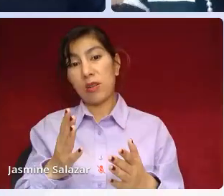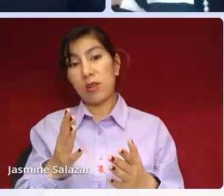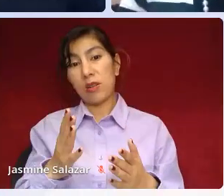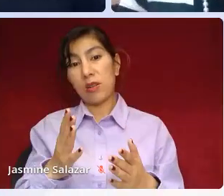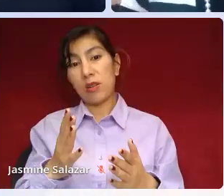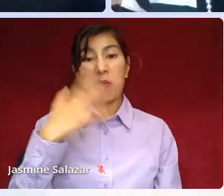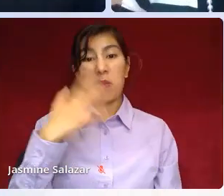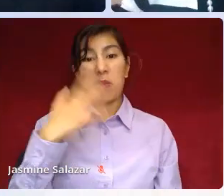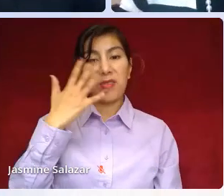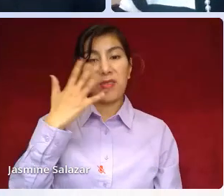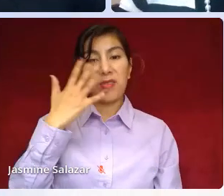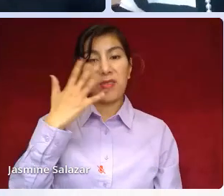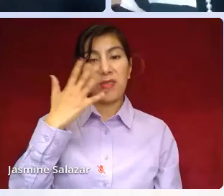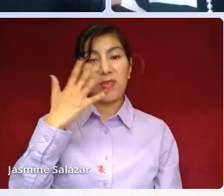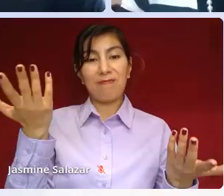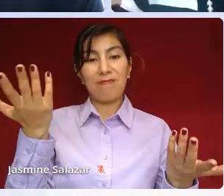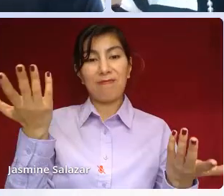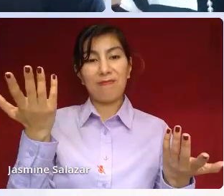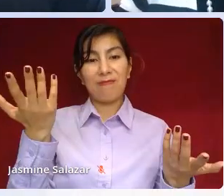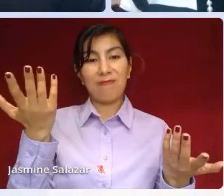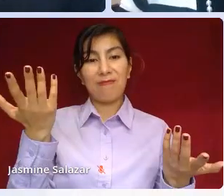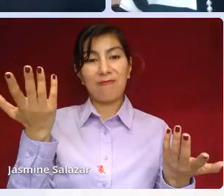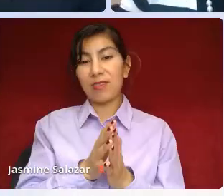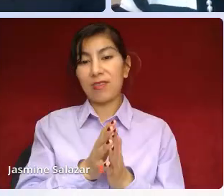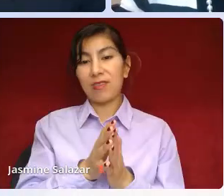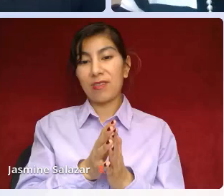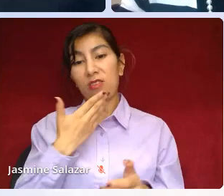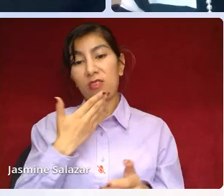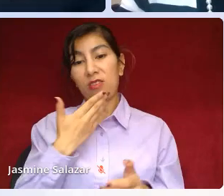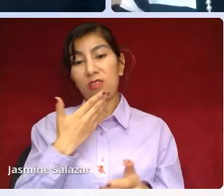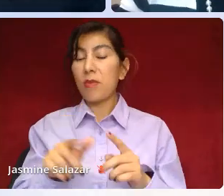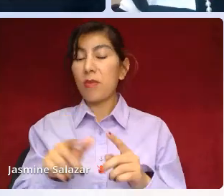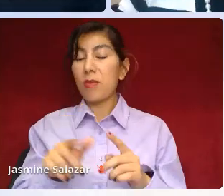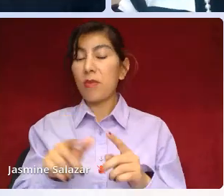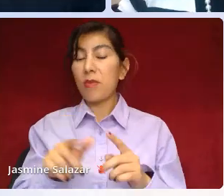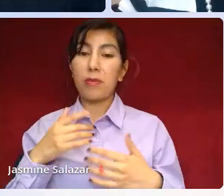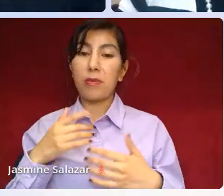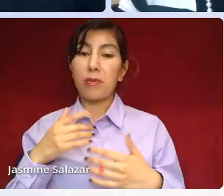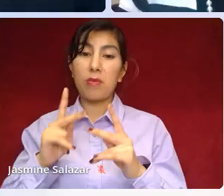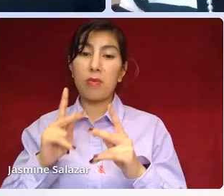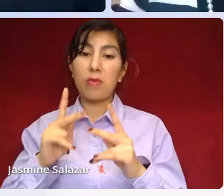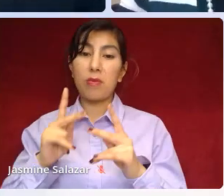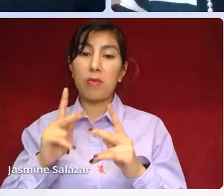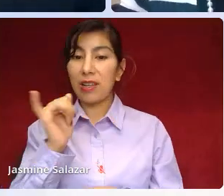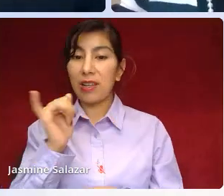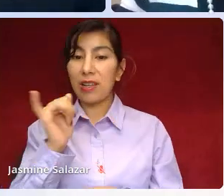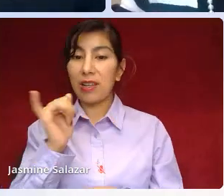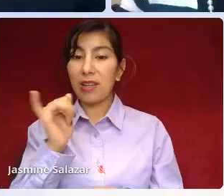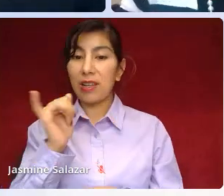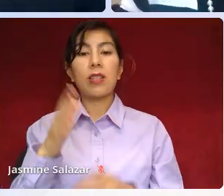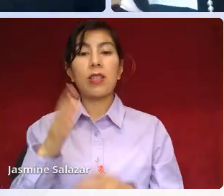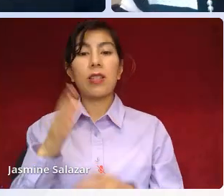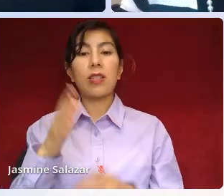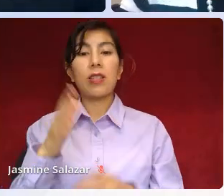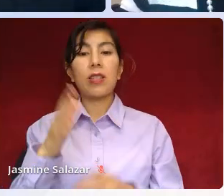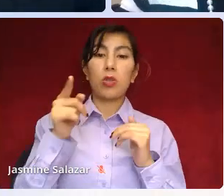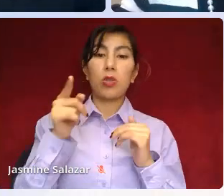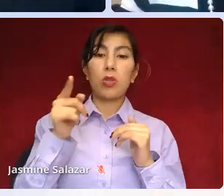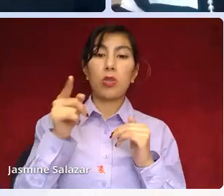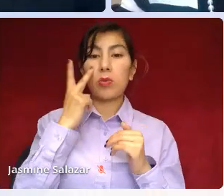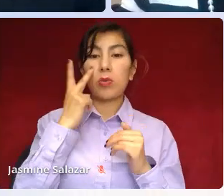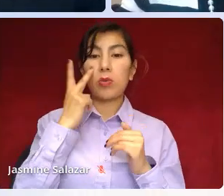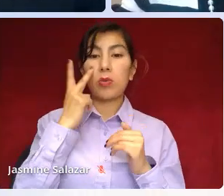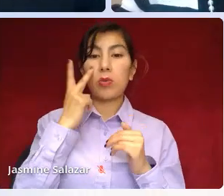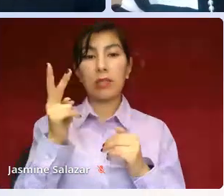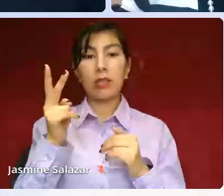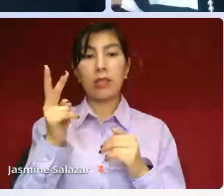So it's all good. Good. Glad folks are liking that. Hopefully you'll sort of get to figure out the